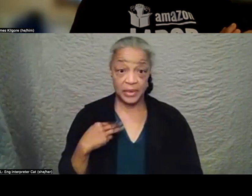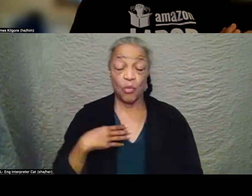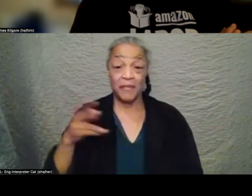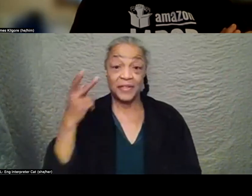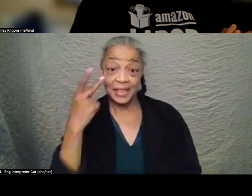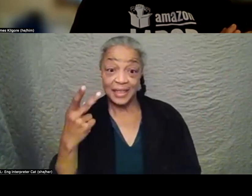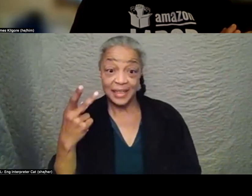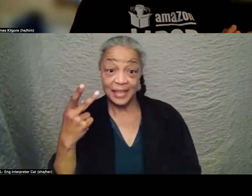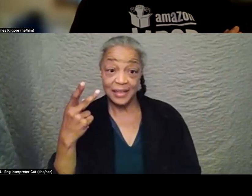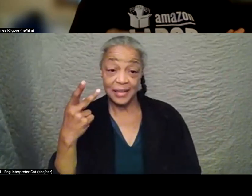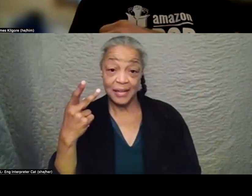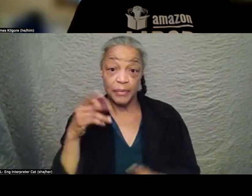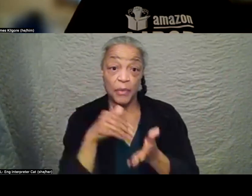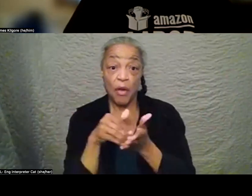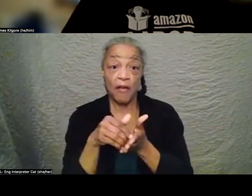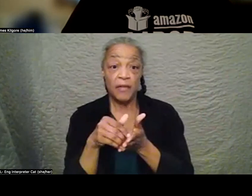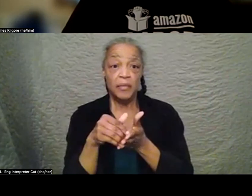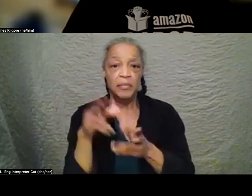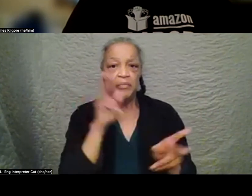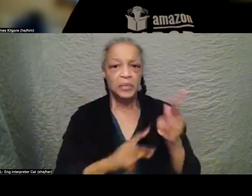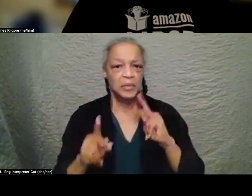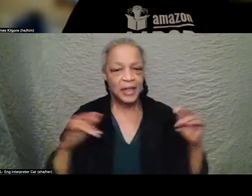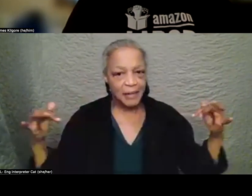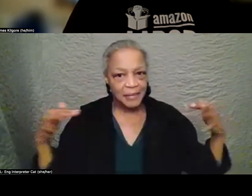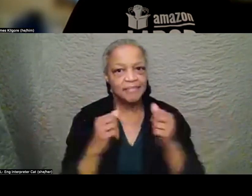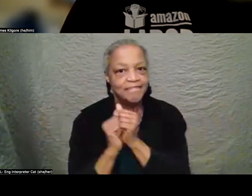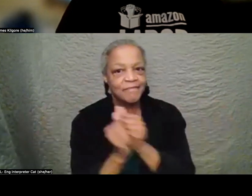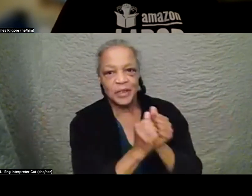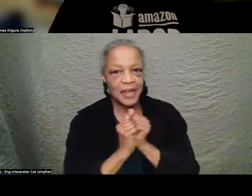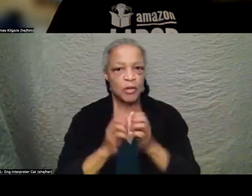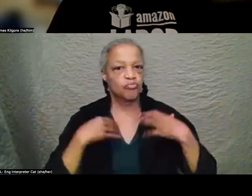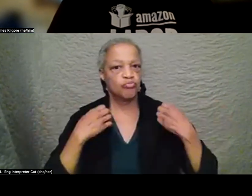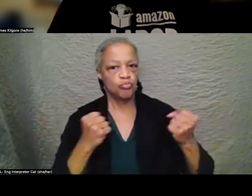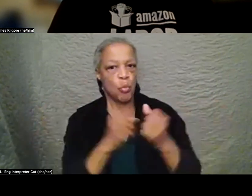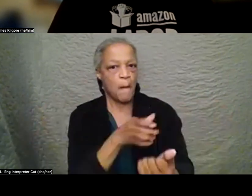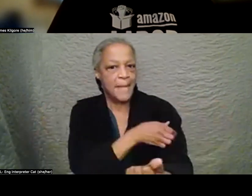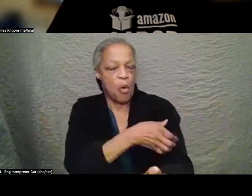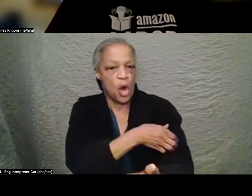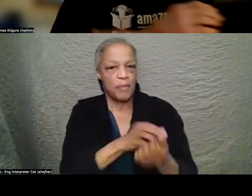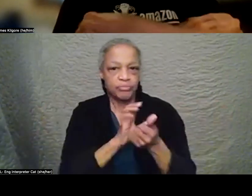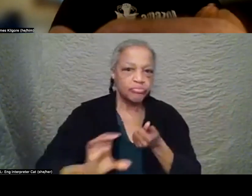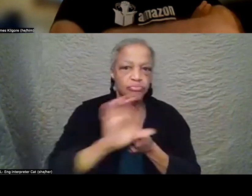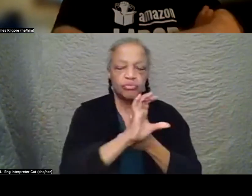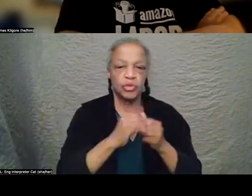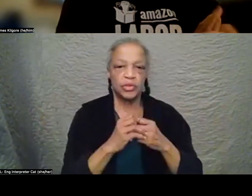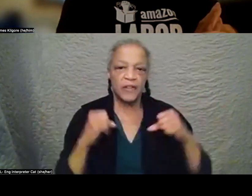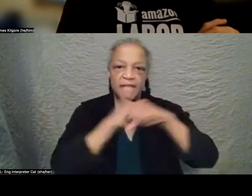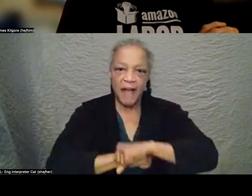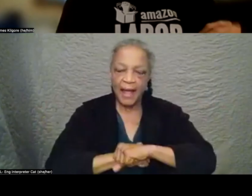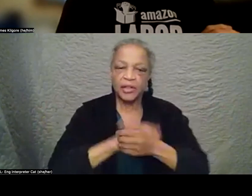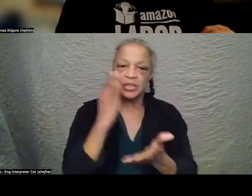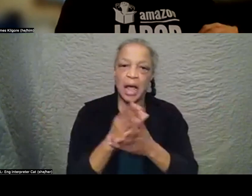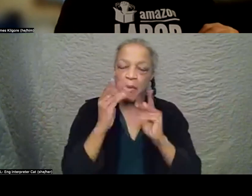there was, you know, ways that people could come together to strengthen their power to be able to fight to stop someone's individual